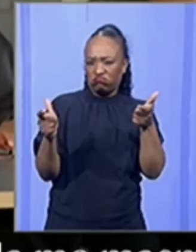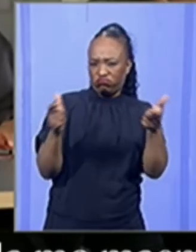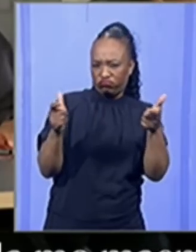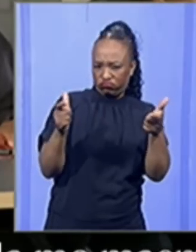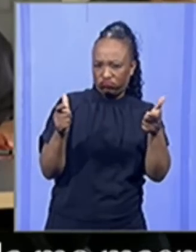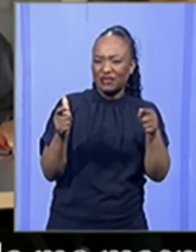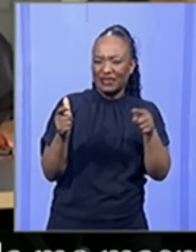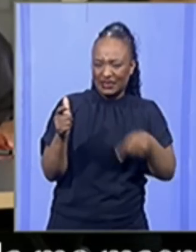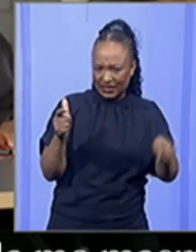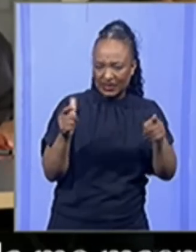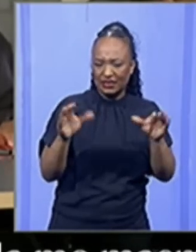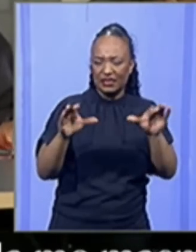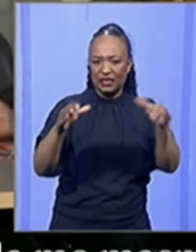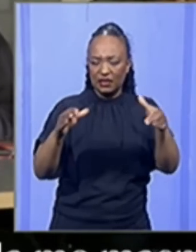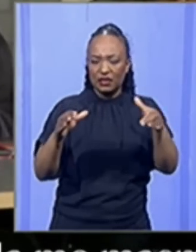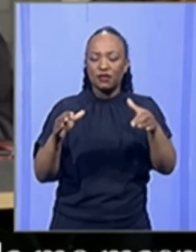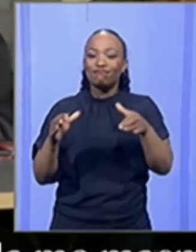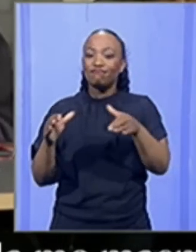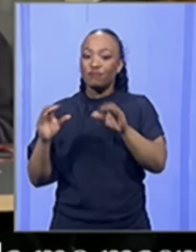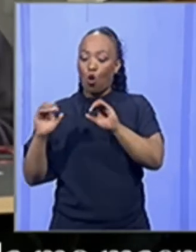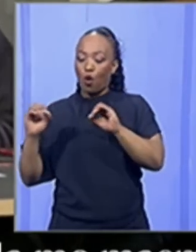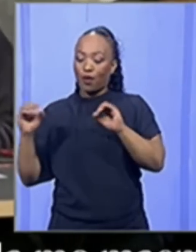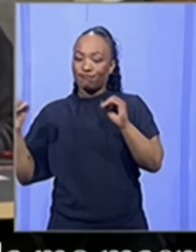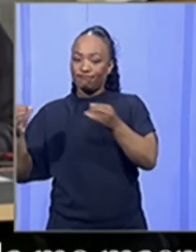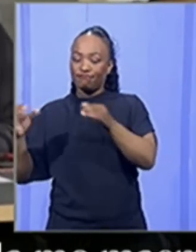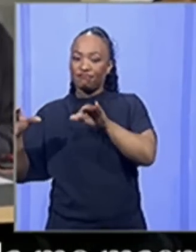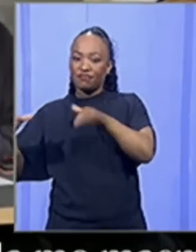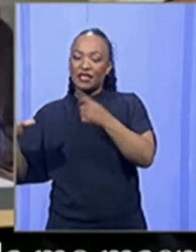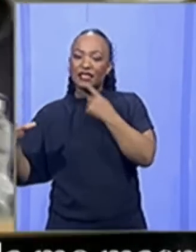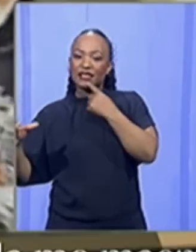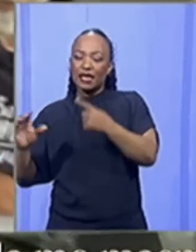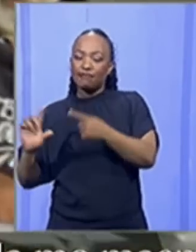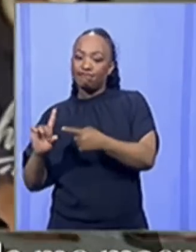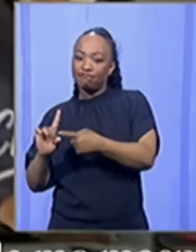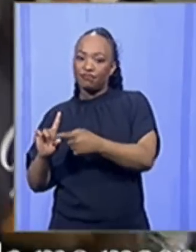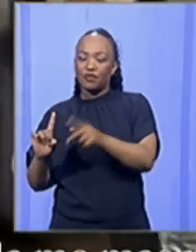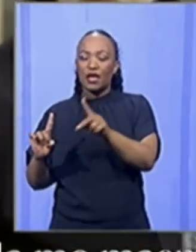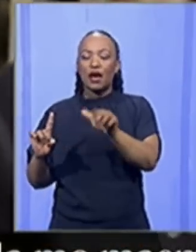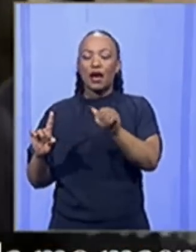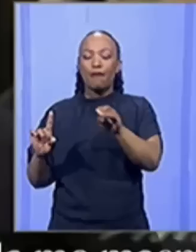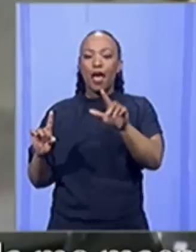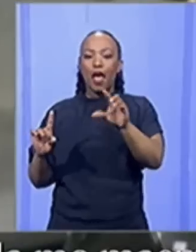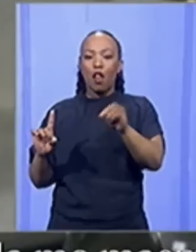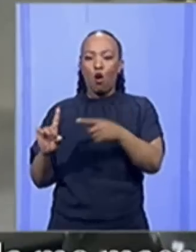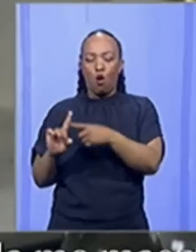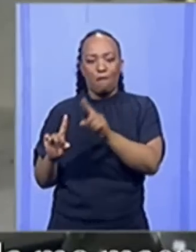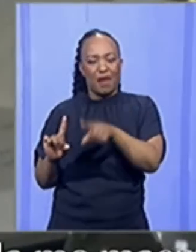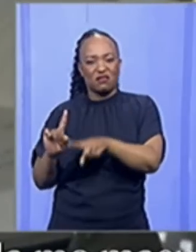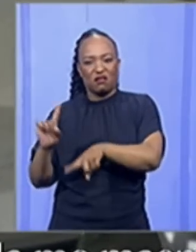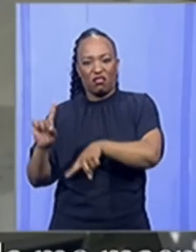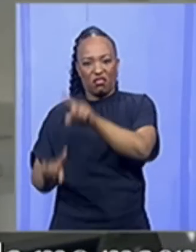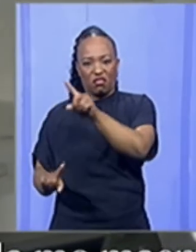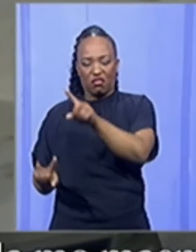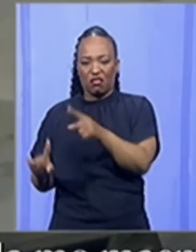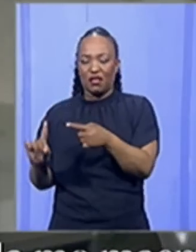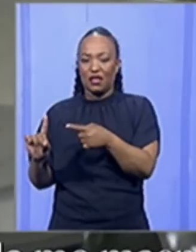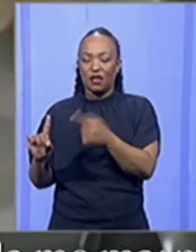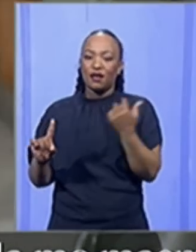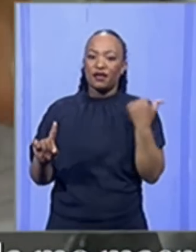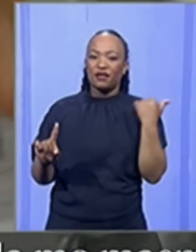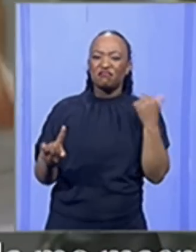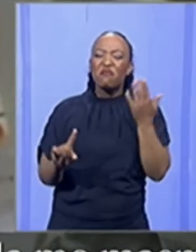moraga gore lekoko le ikuele go mekgatlho ya baagi gore Gwamanda a ntshiwe mo maemong. Go begwa fa tuelo ya motlakase wa prepaid